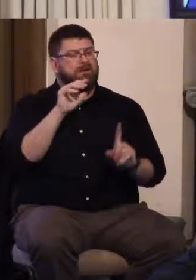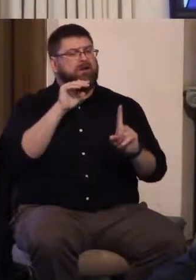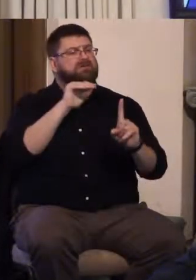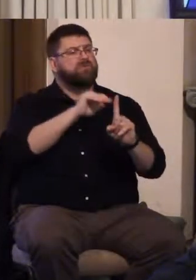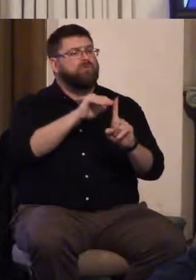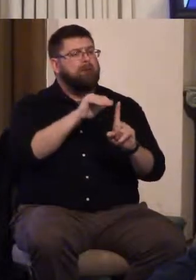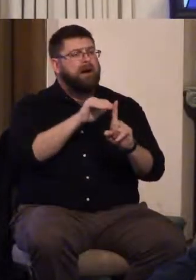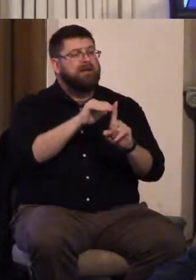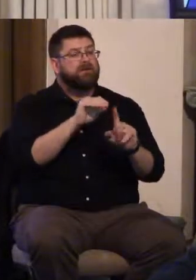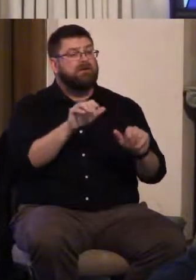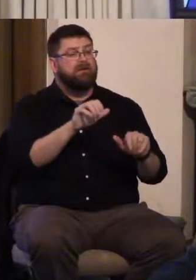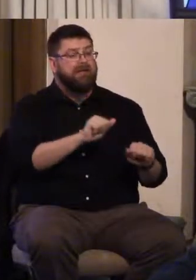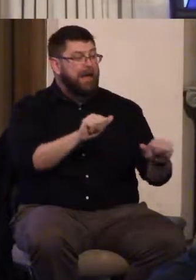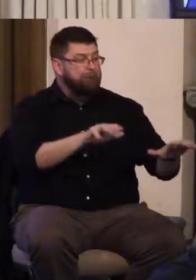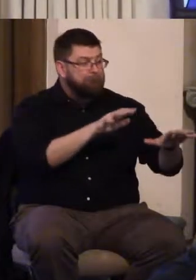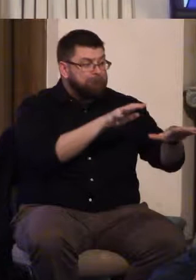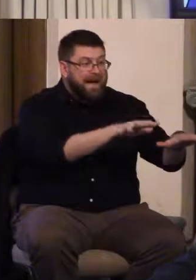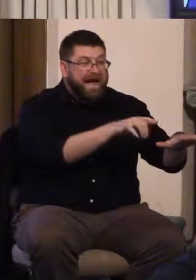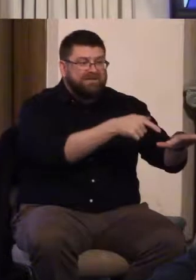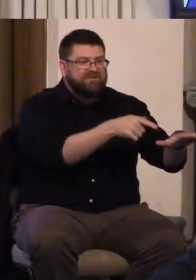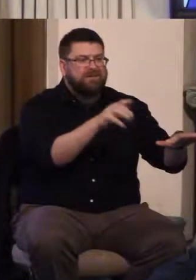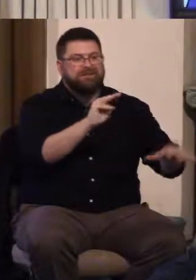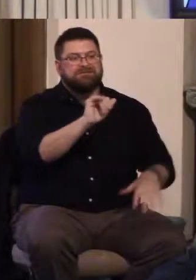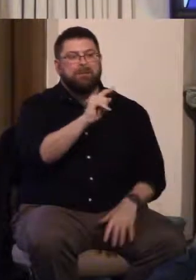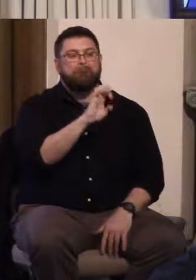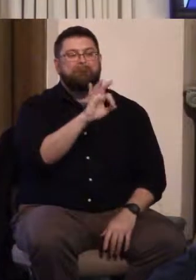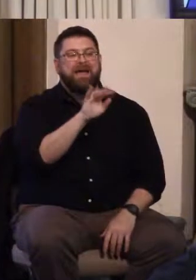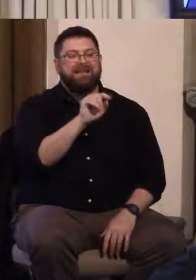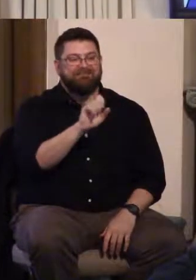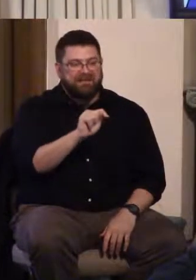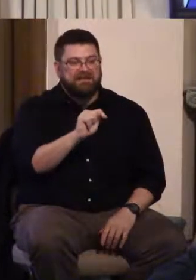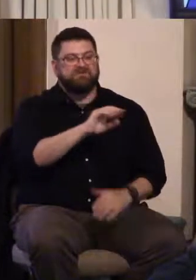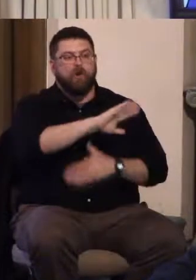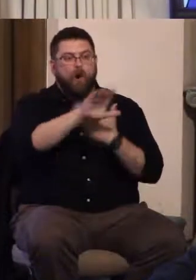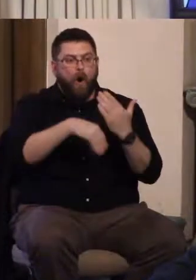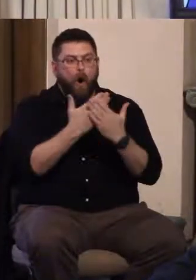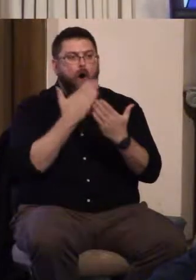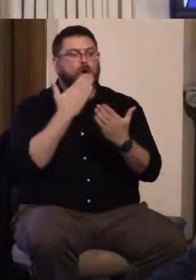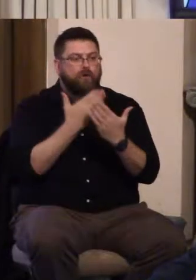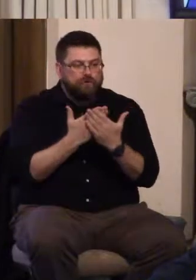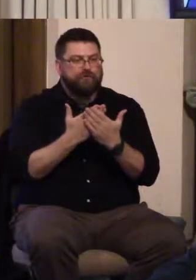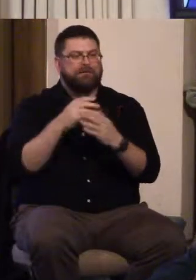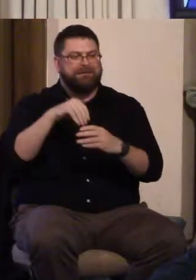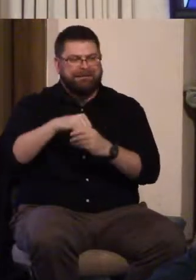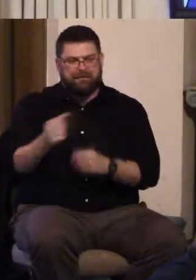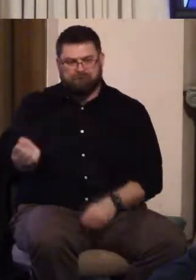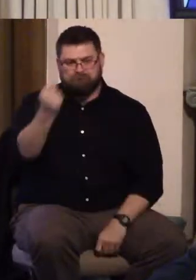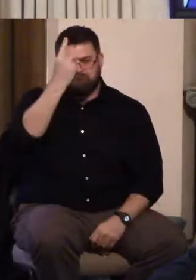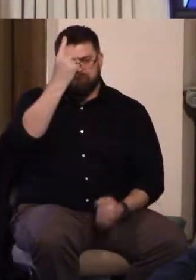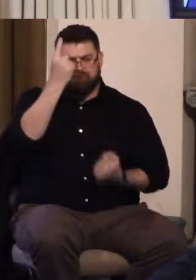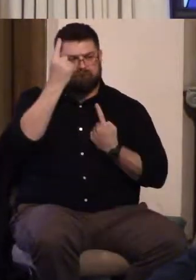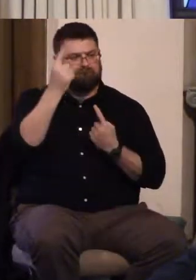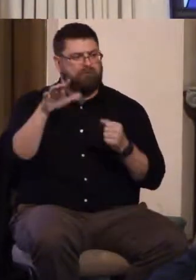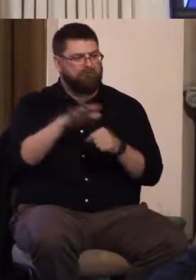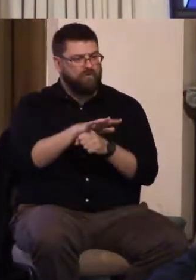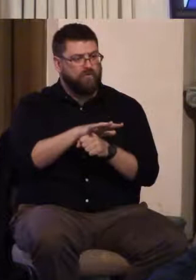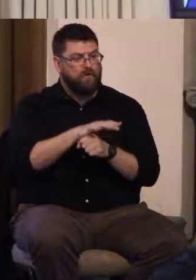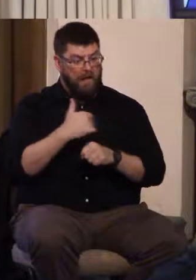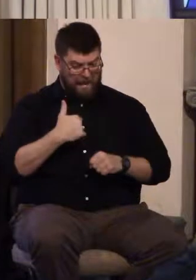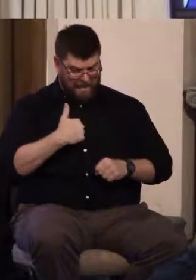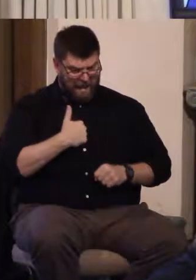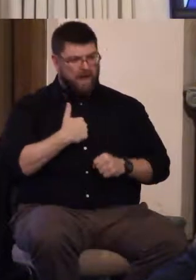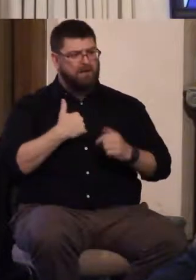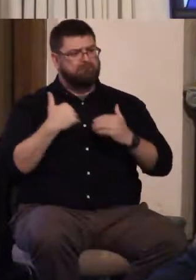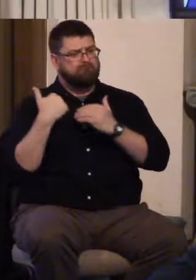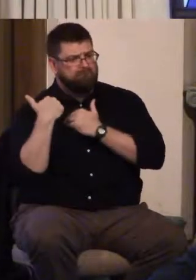that magic is simply manifest all good in consciousness. That's all it is. And I'm in charge